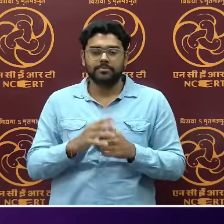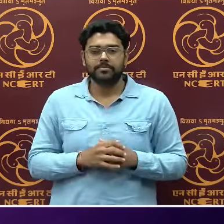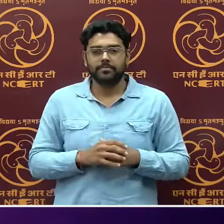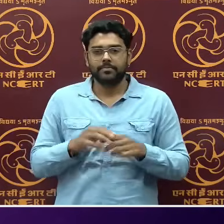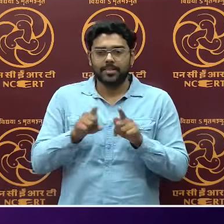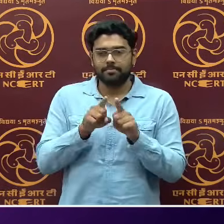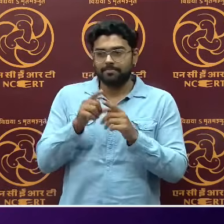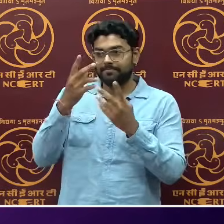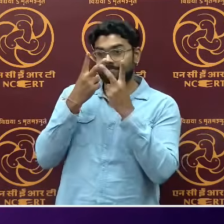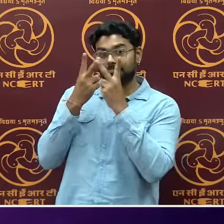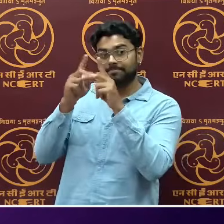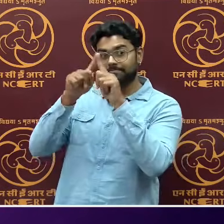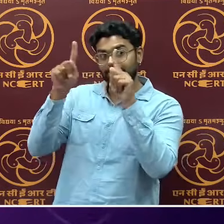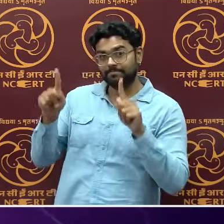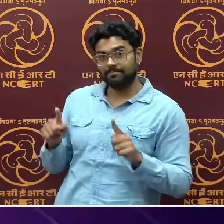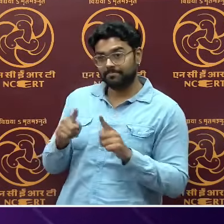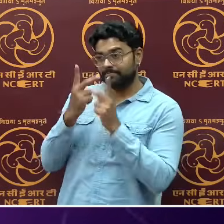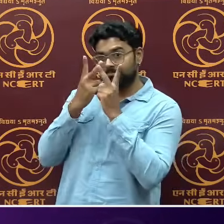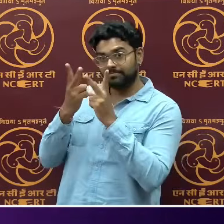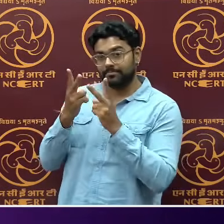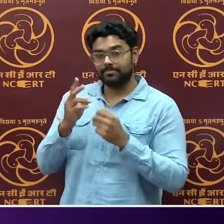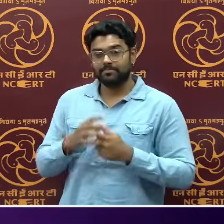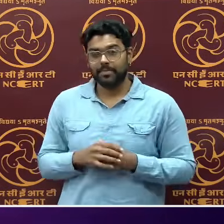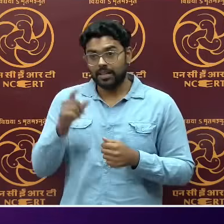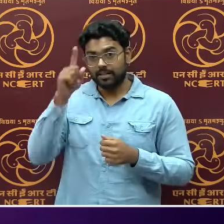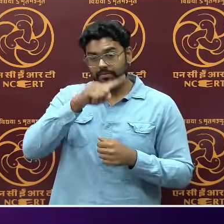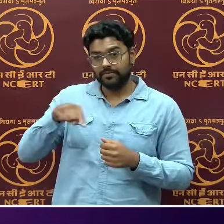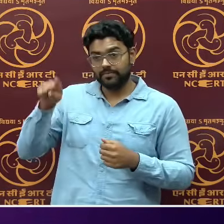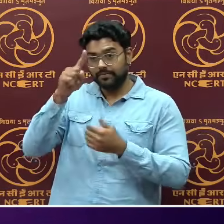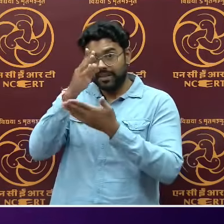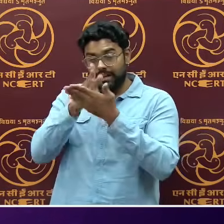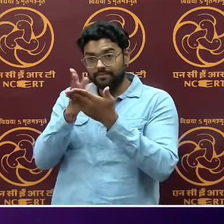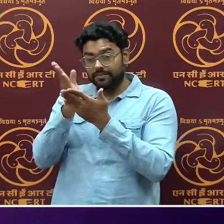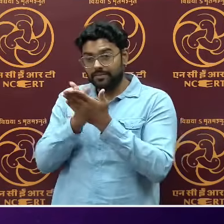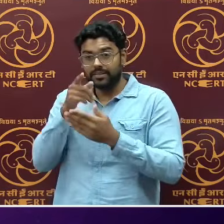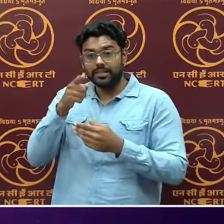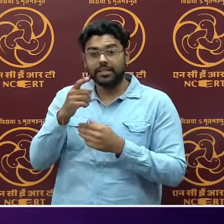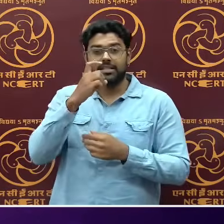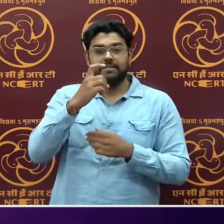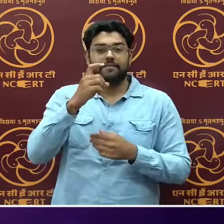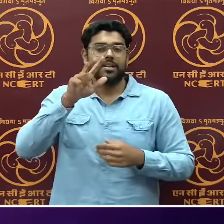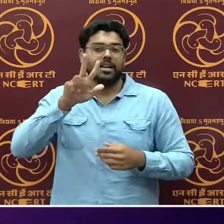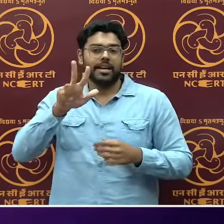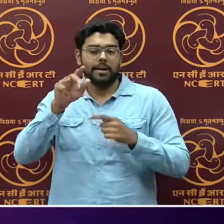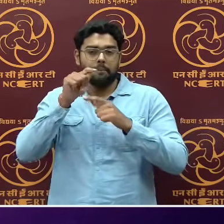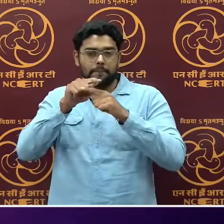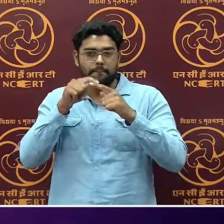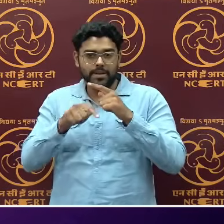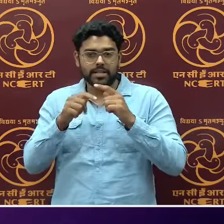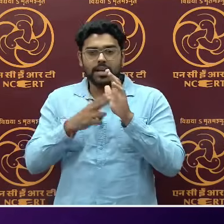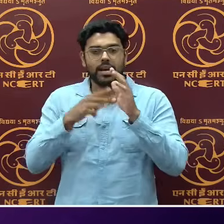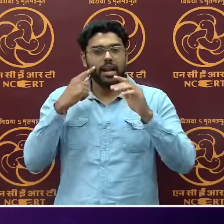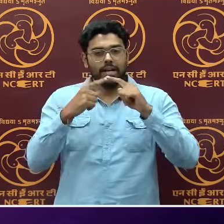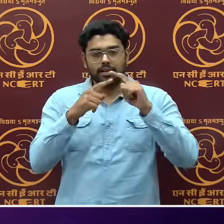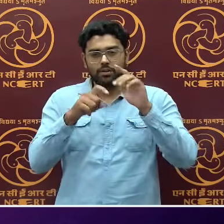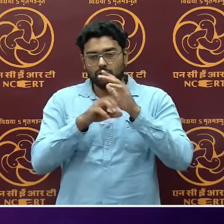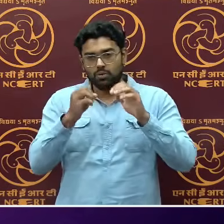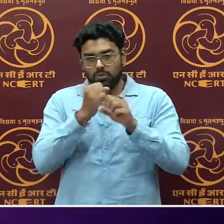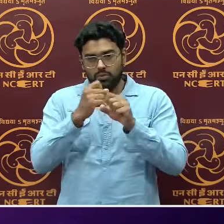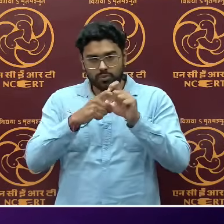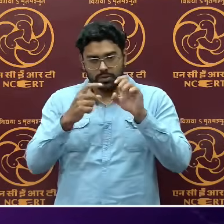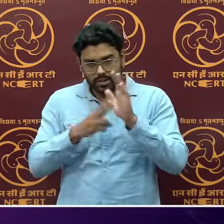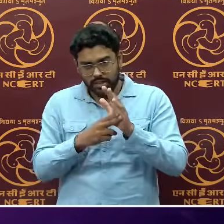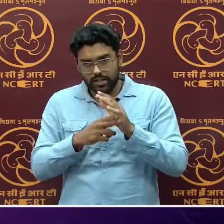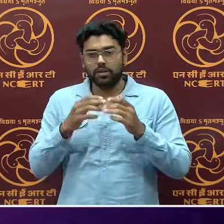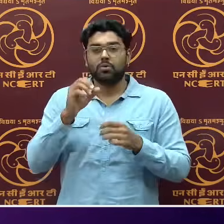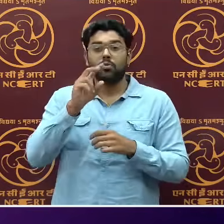pie chart that we have already seen that this is around 78% of nitrogen, 21% of